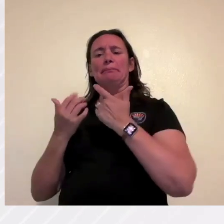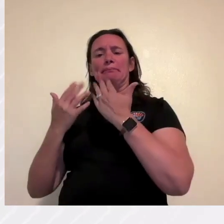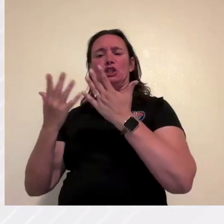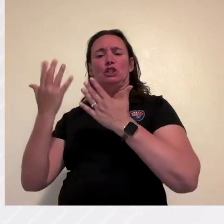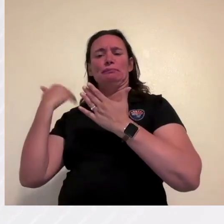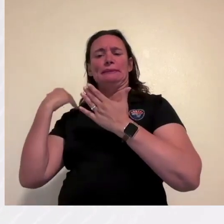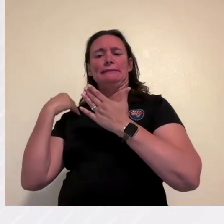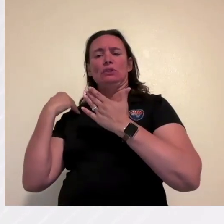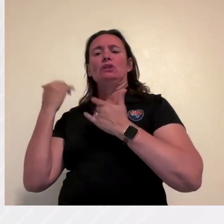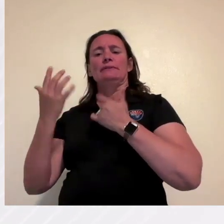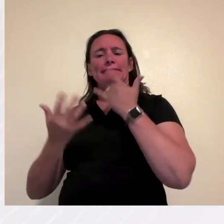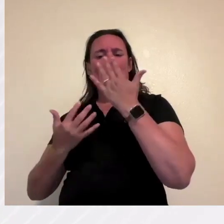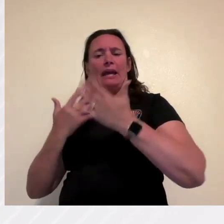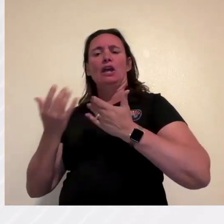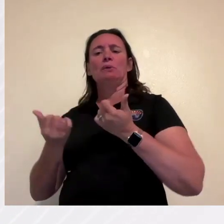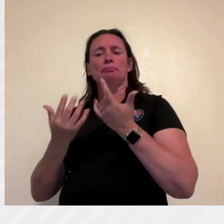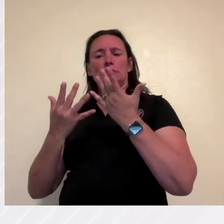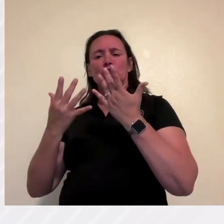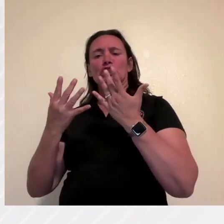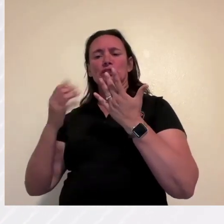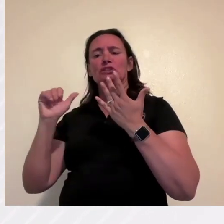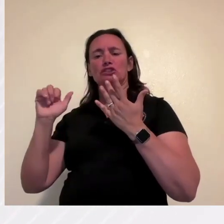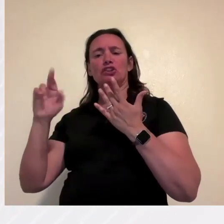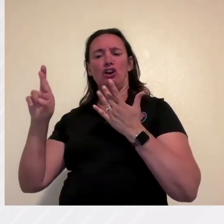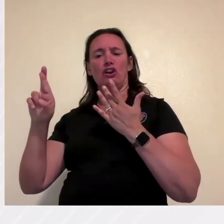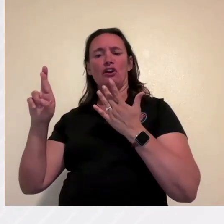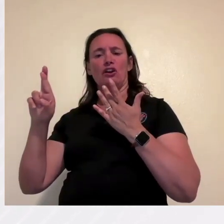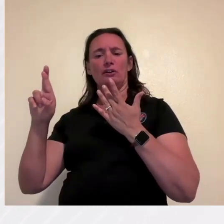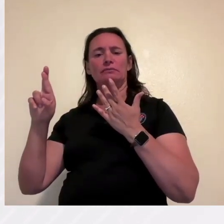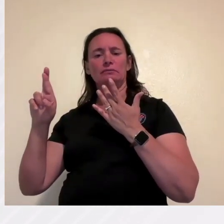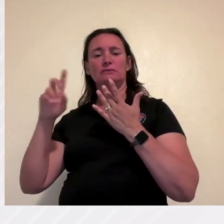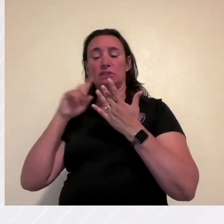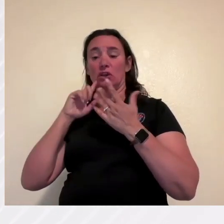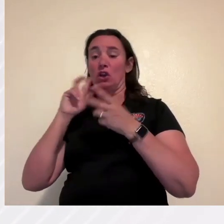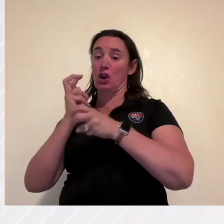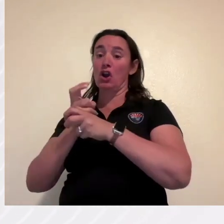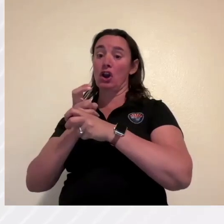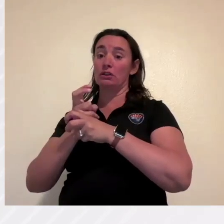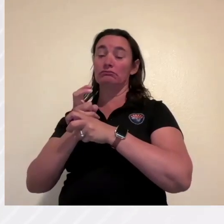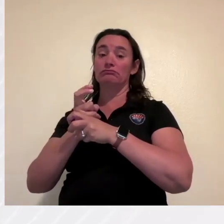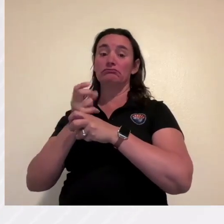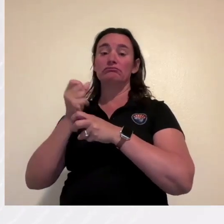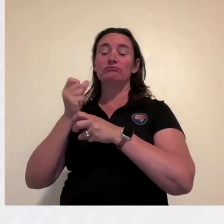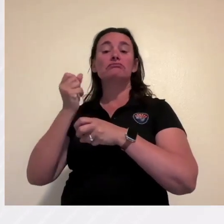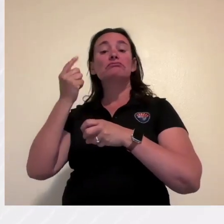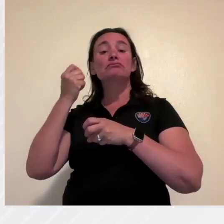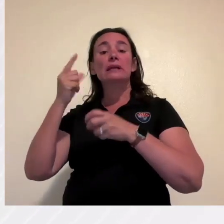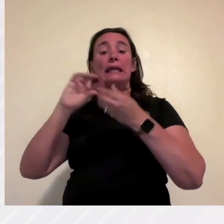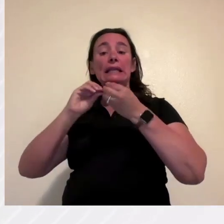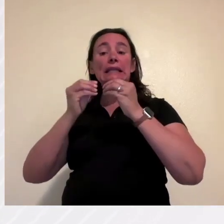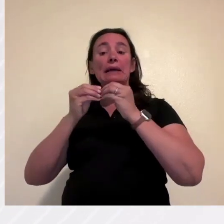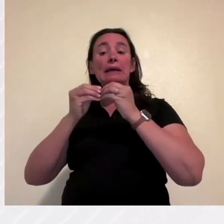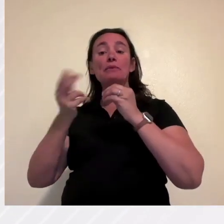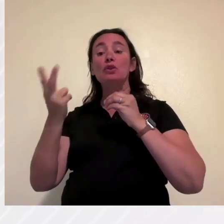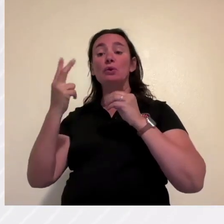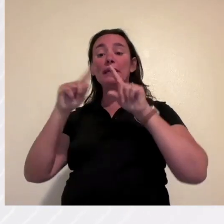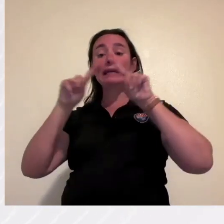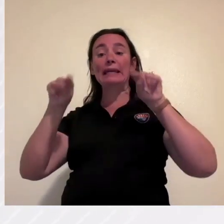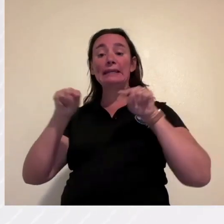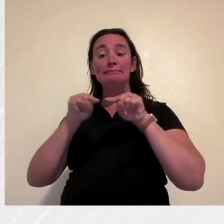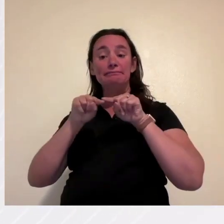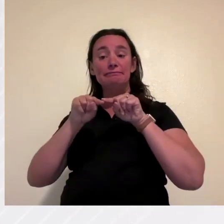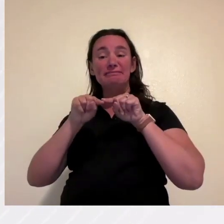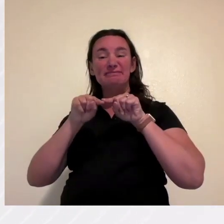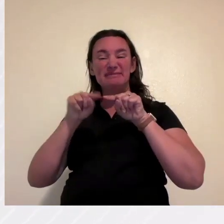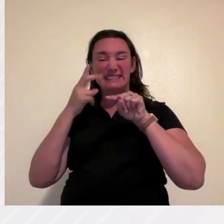firefighters to get into. Again, here at where there's a square number 3, that means that that's a helispot 3,